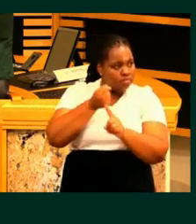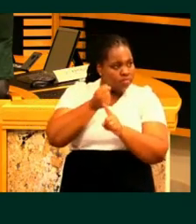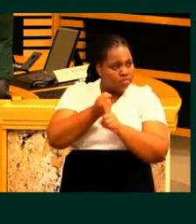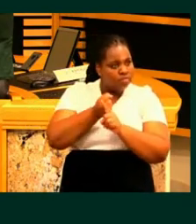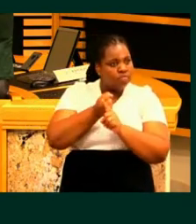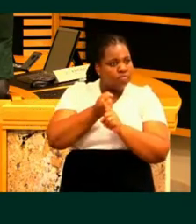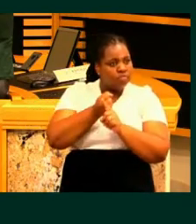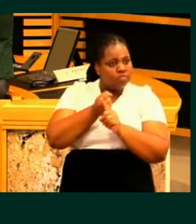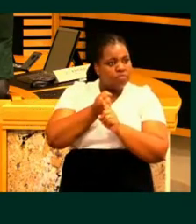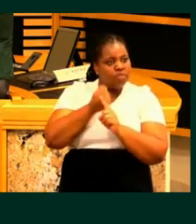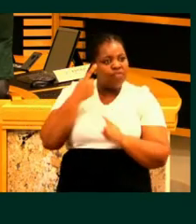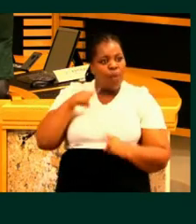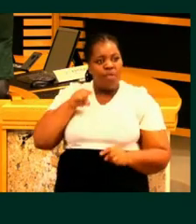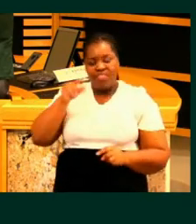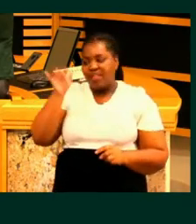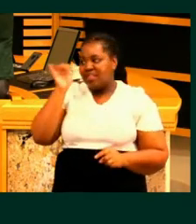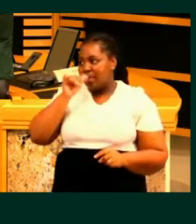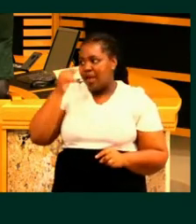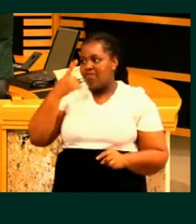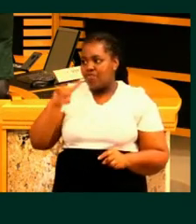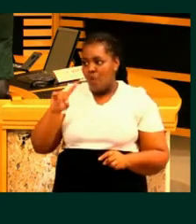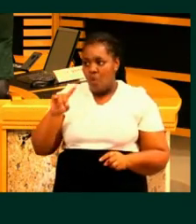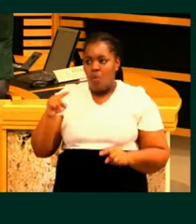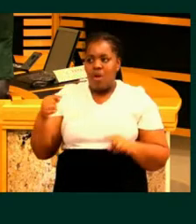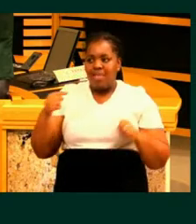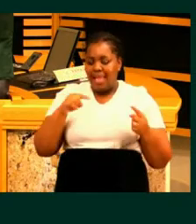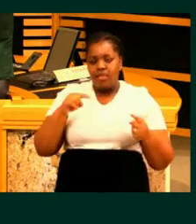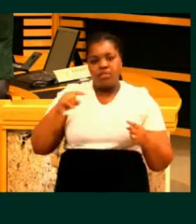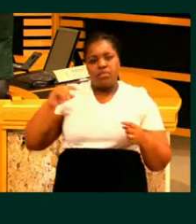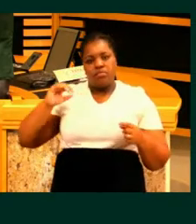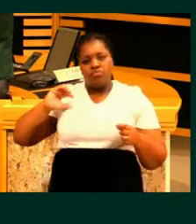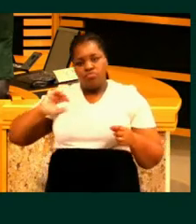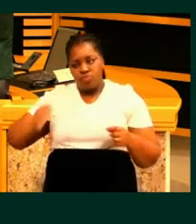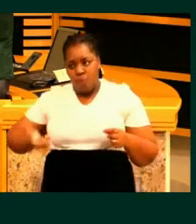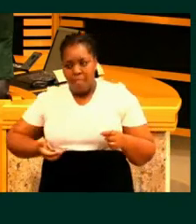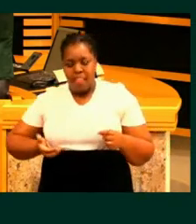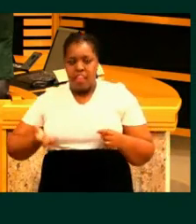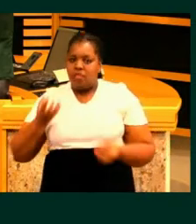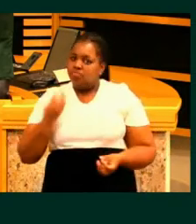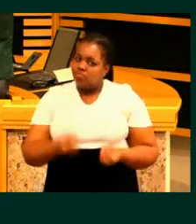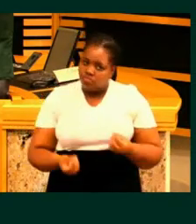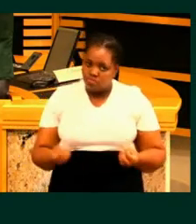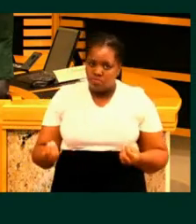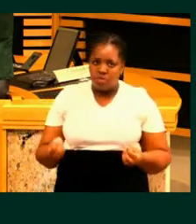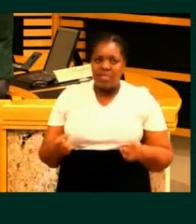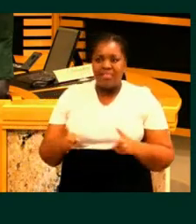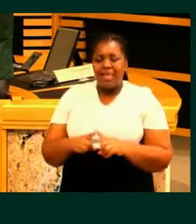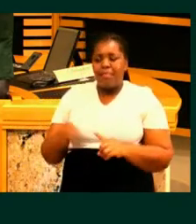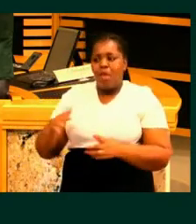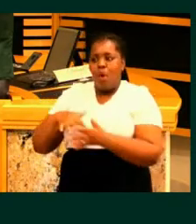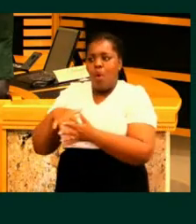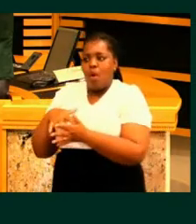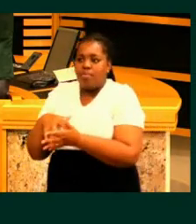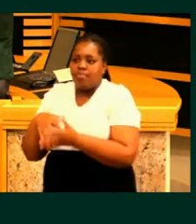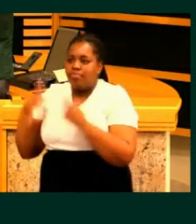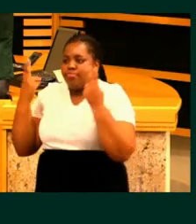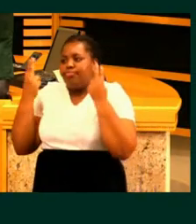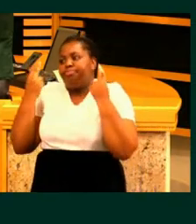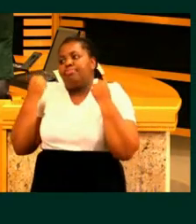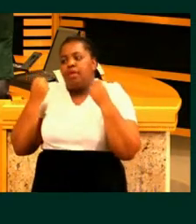heinous crime against children and women who are generally regarded as weak and vulnerable in our